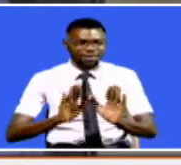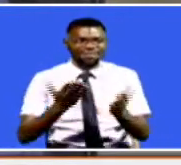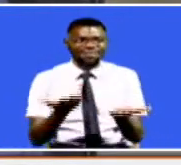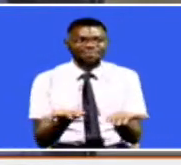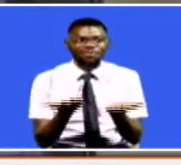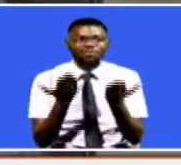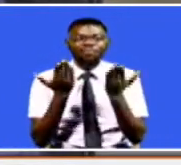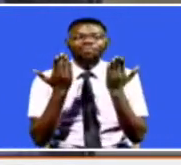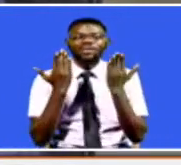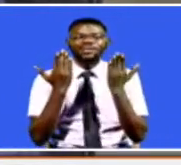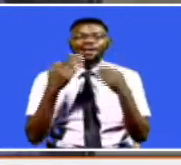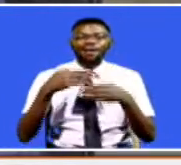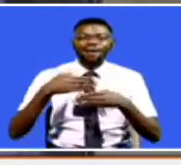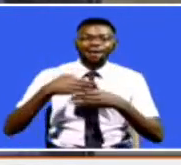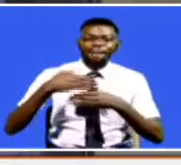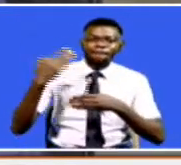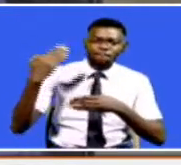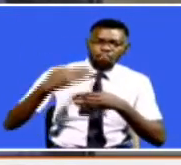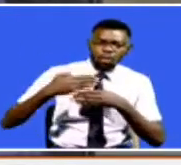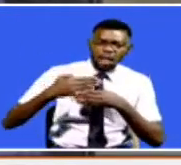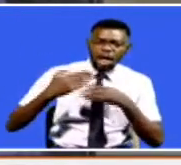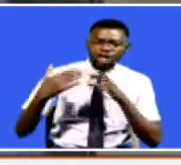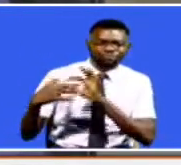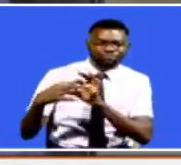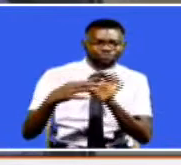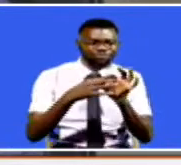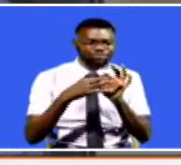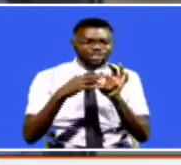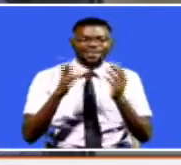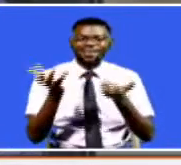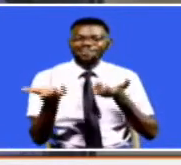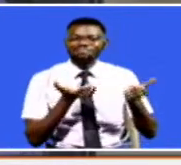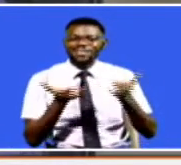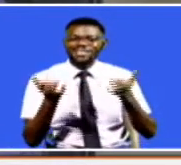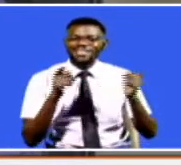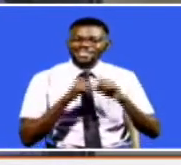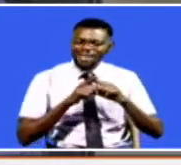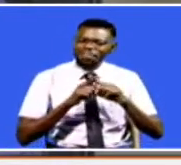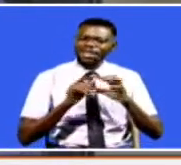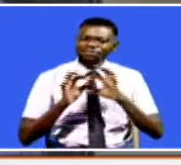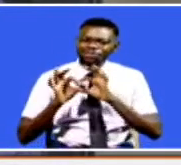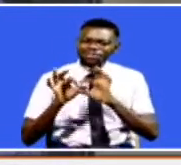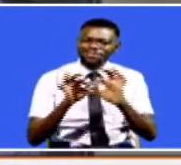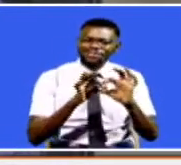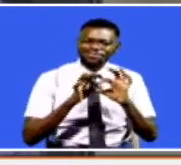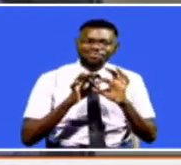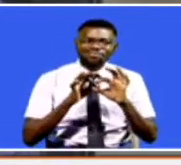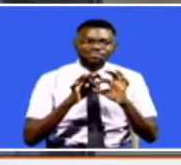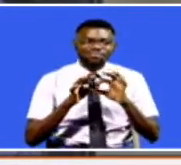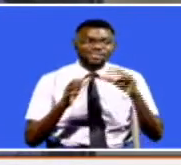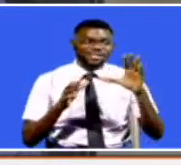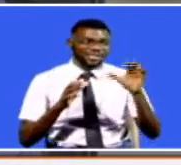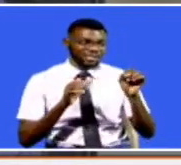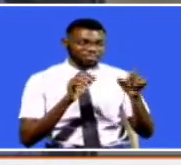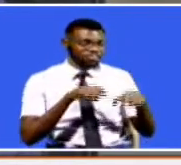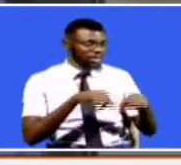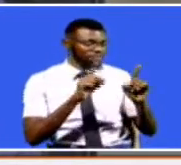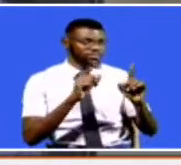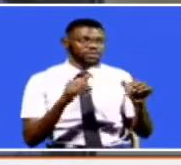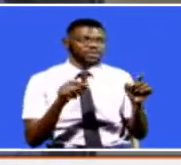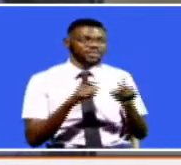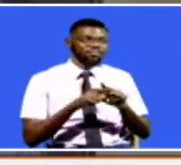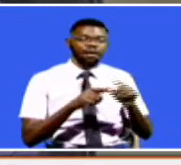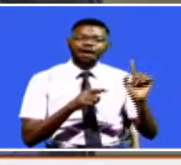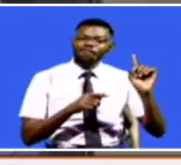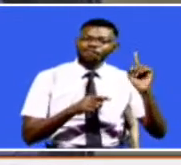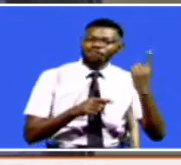promotion of cross-border cohesion, trade and collaborative efforts. The Cabinet Secretary and the First